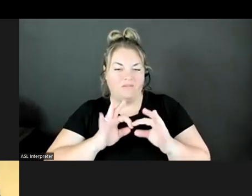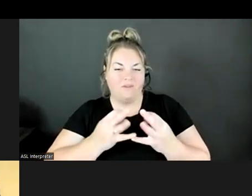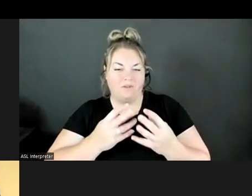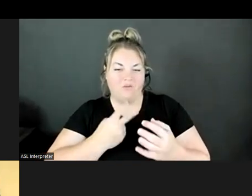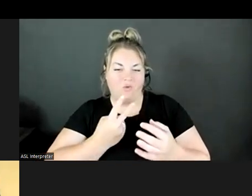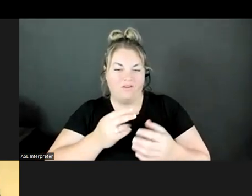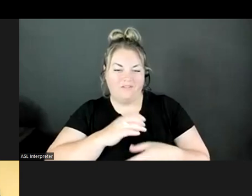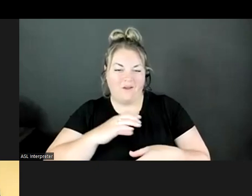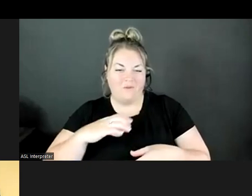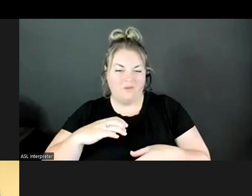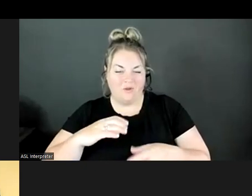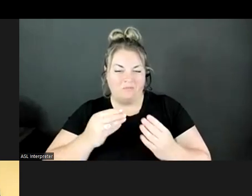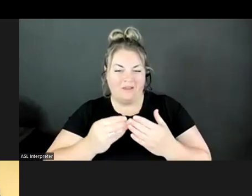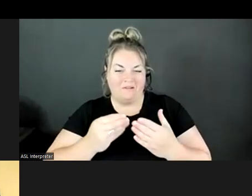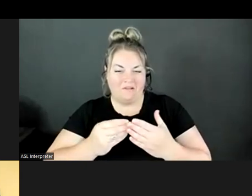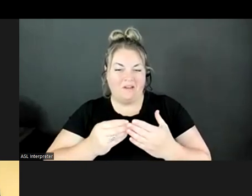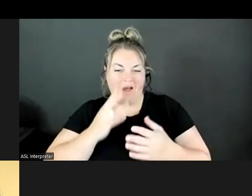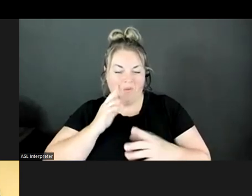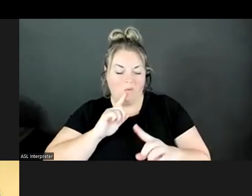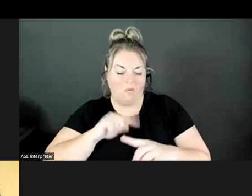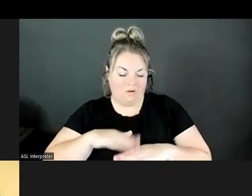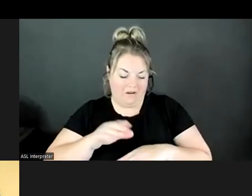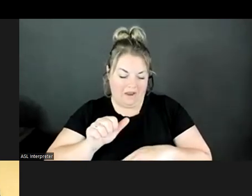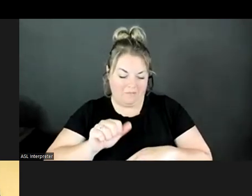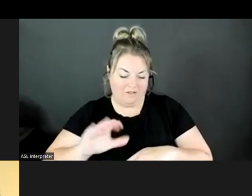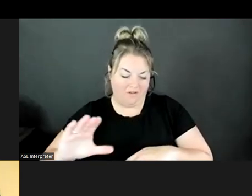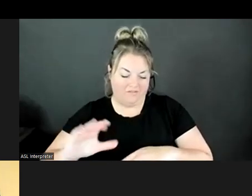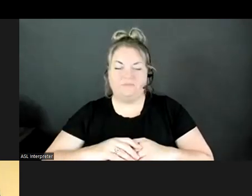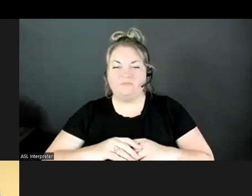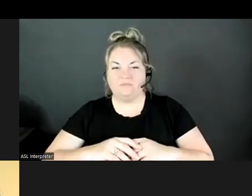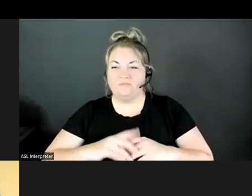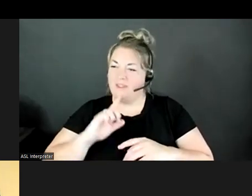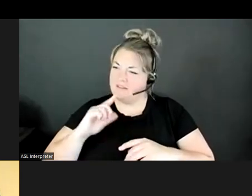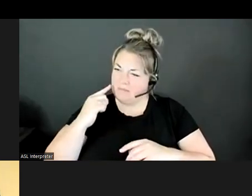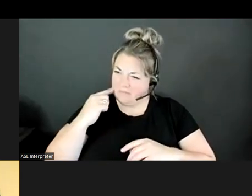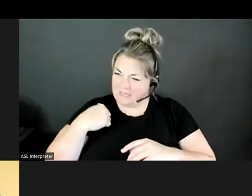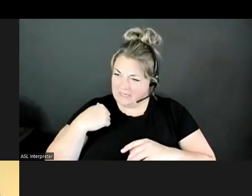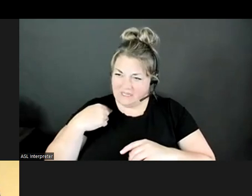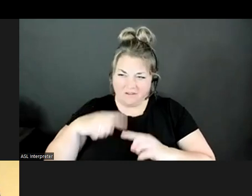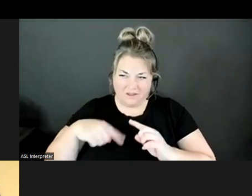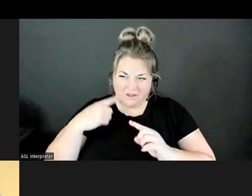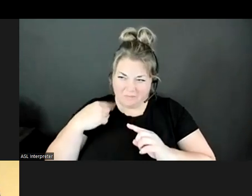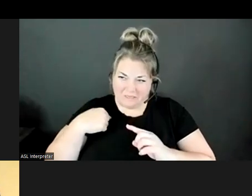okay? Pay it forward. I was like, is it me? Can you not hear me?